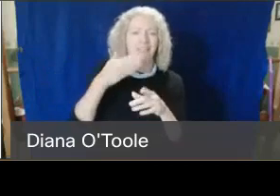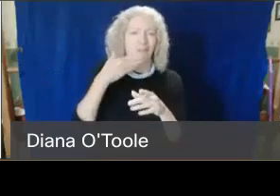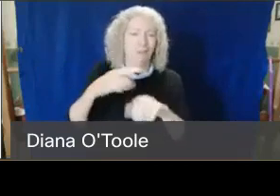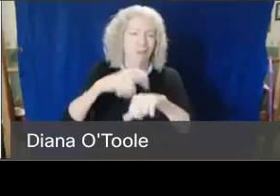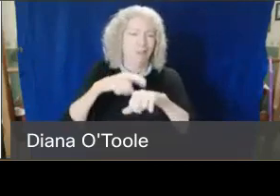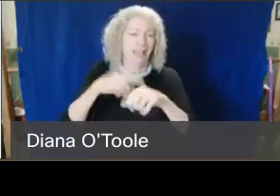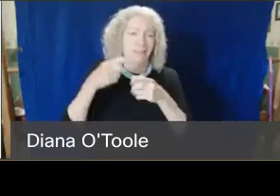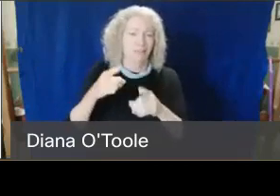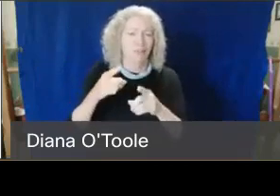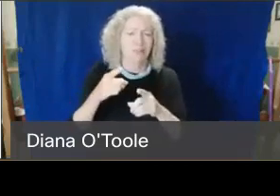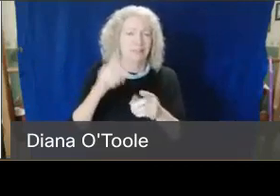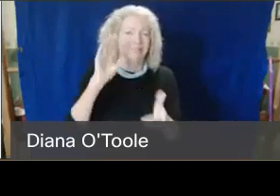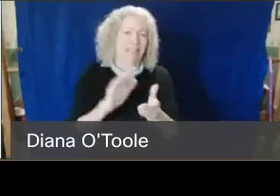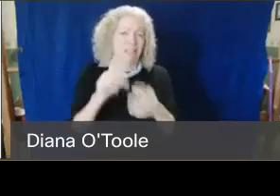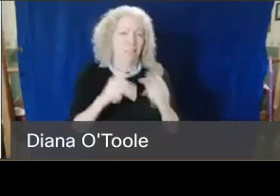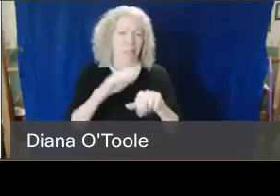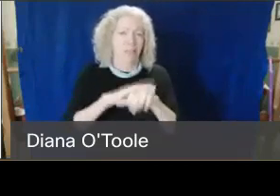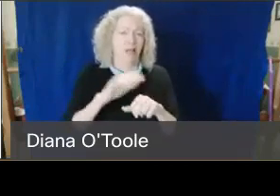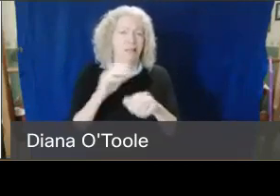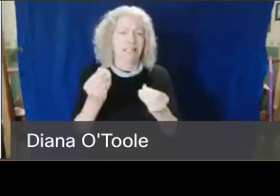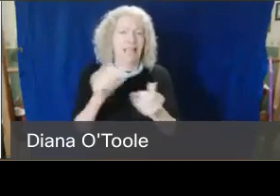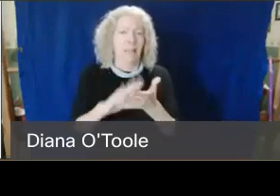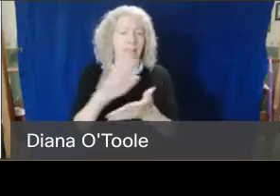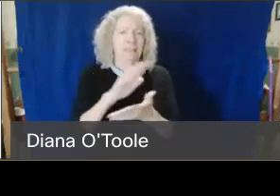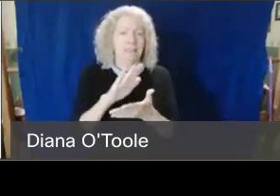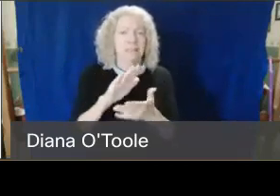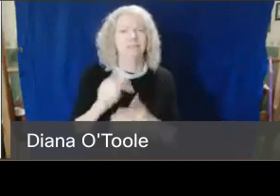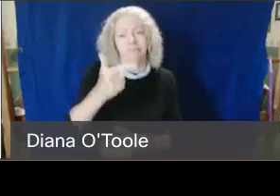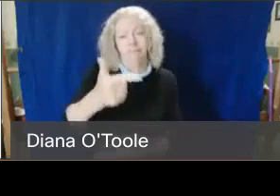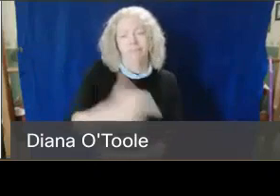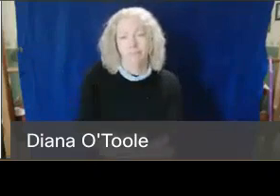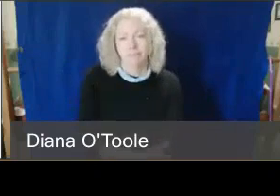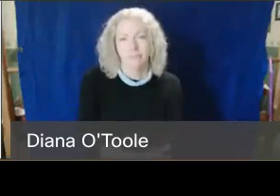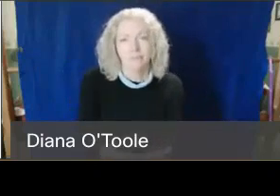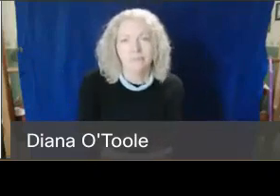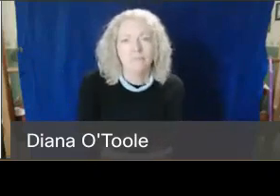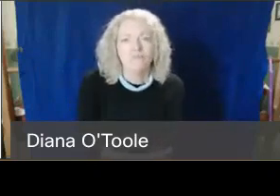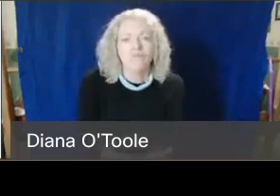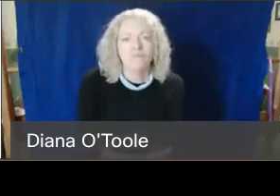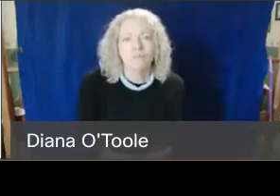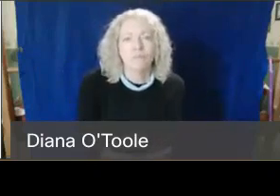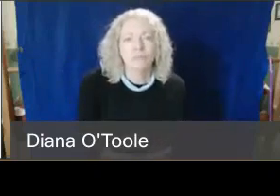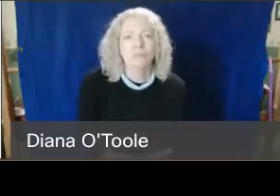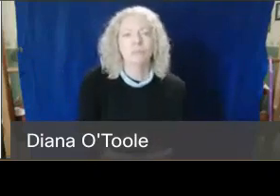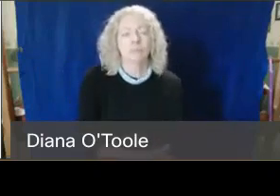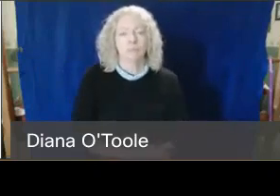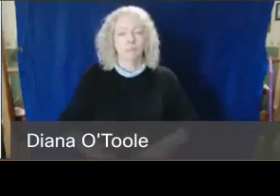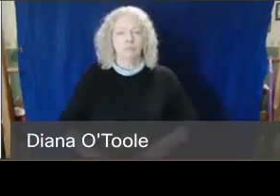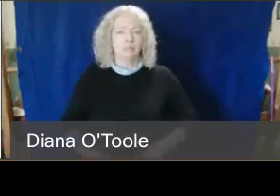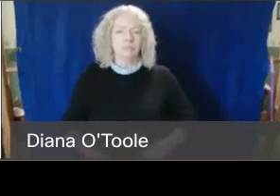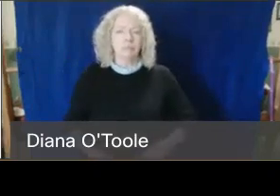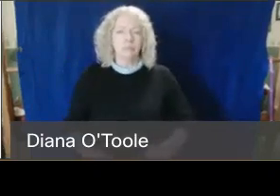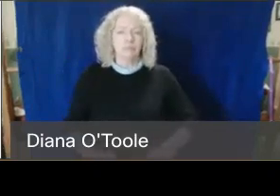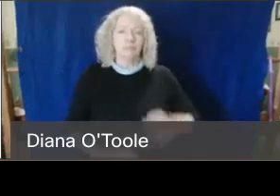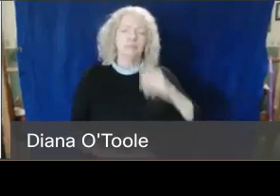project to upgrade the restrooms. Again, this is controlled maintenance dollars coming from the state. The restrooms in